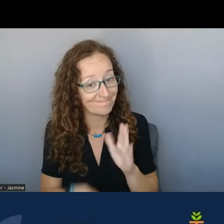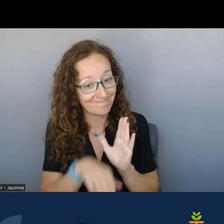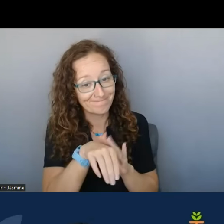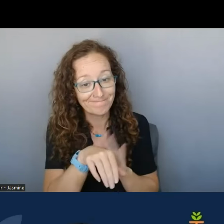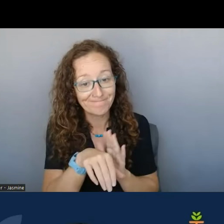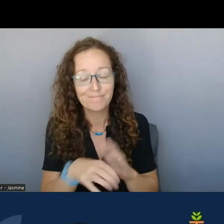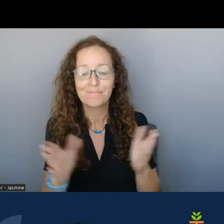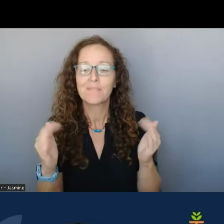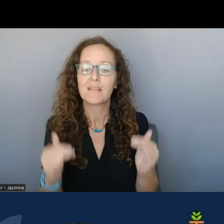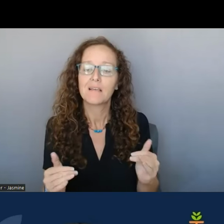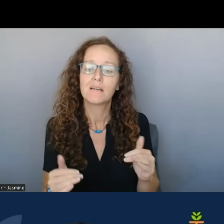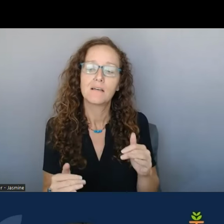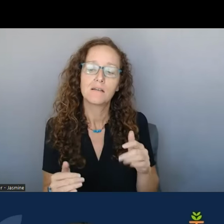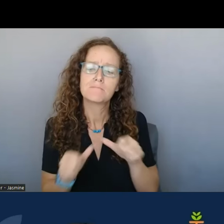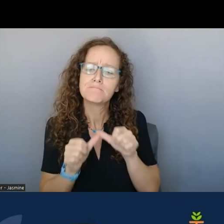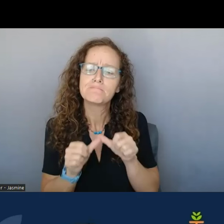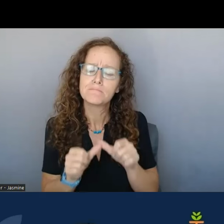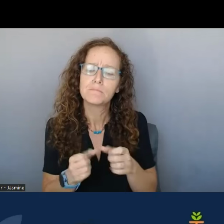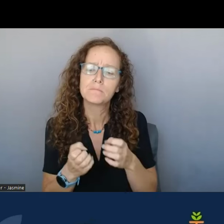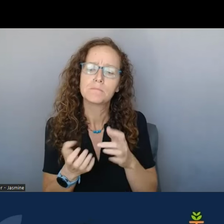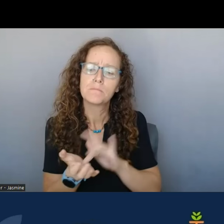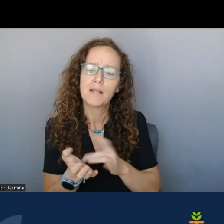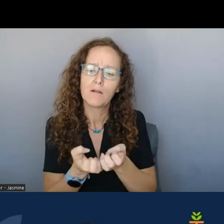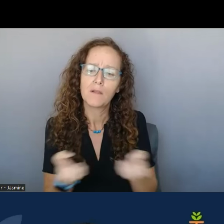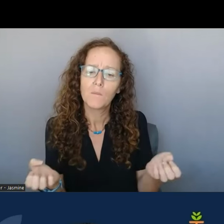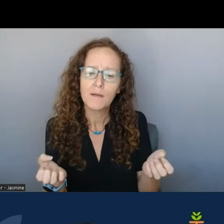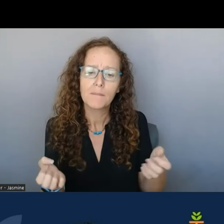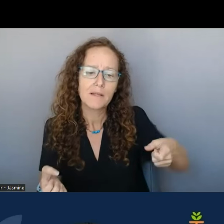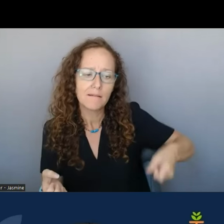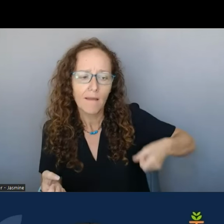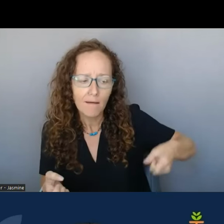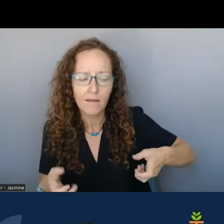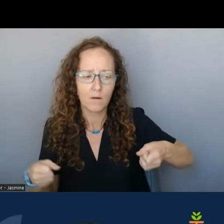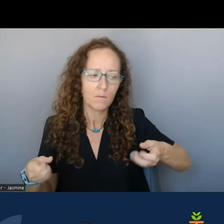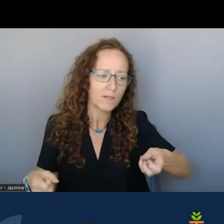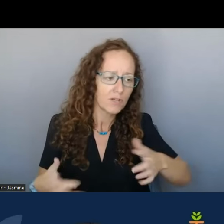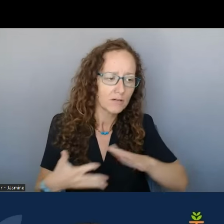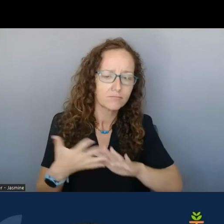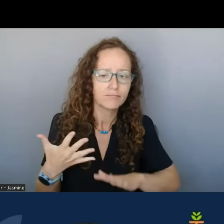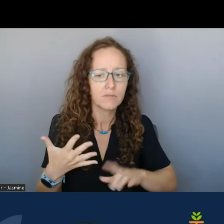Here it's just important that you purchase from a Medicare participating supplier,